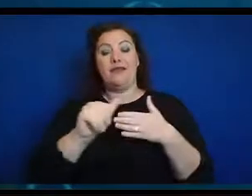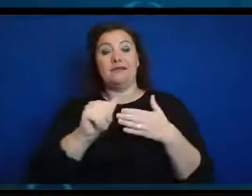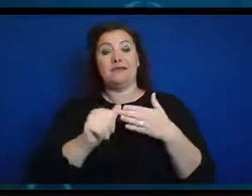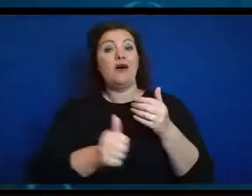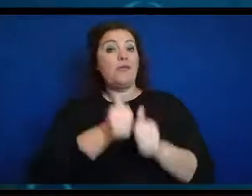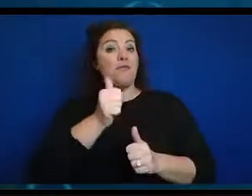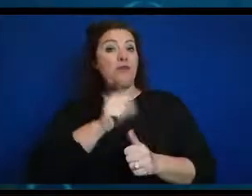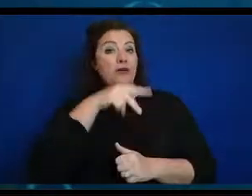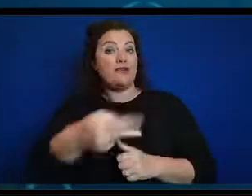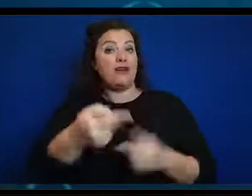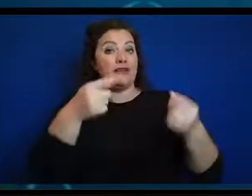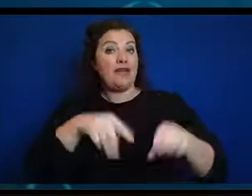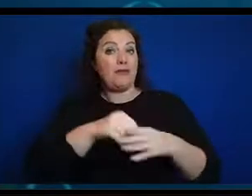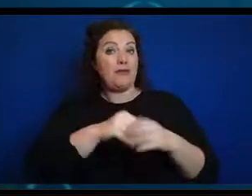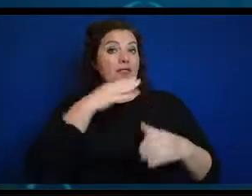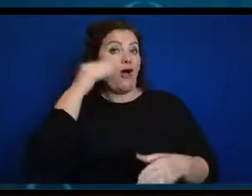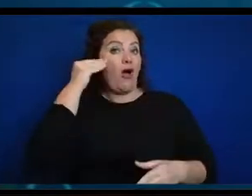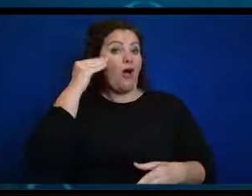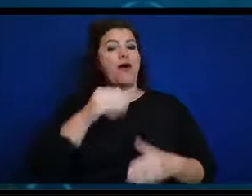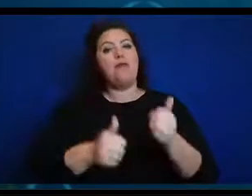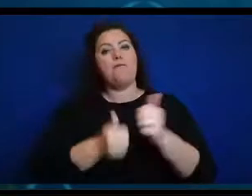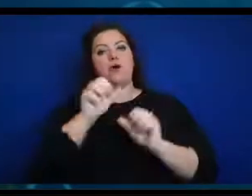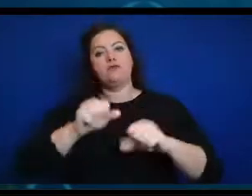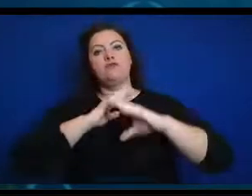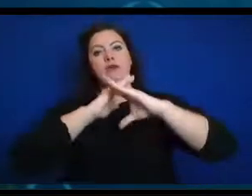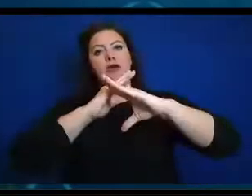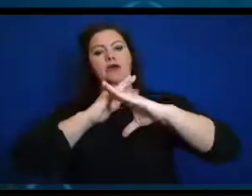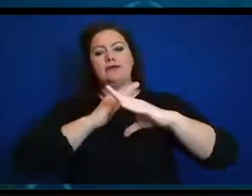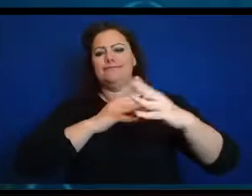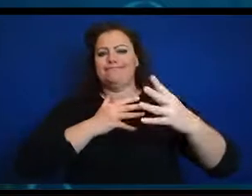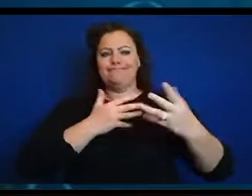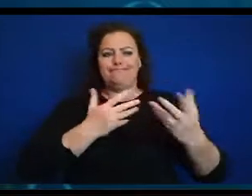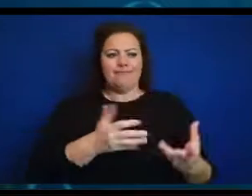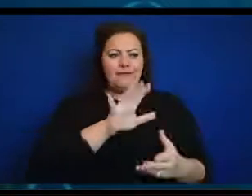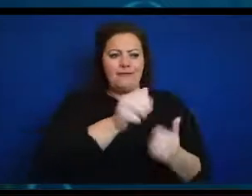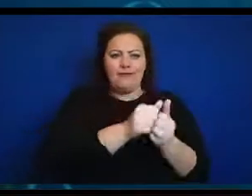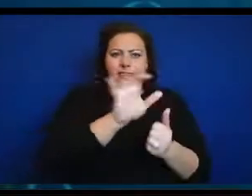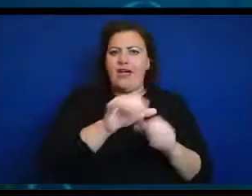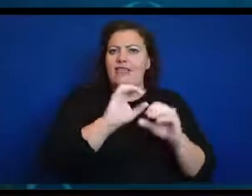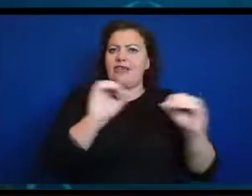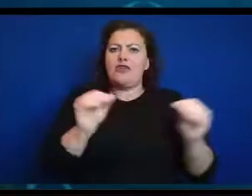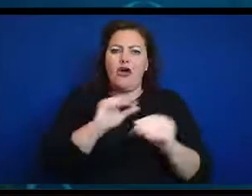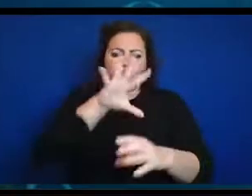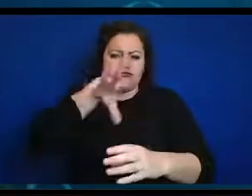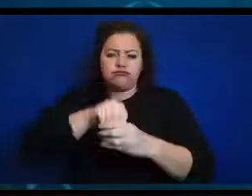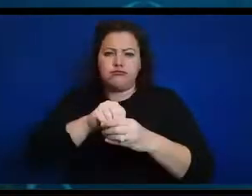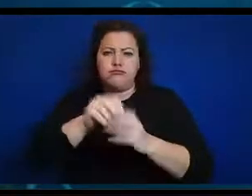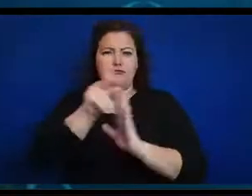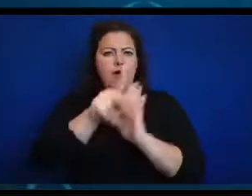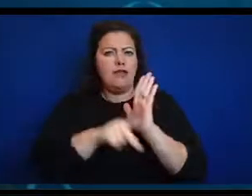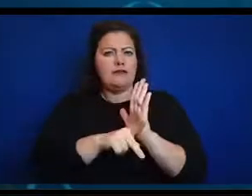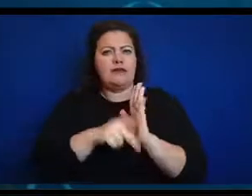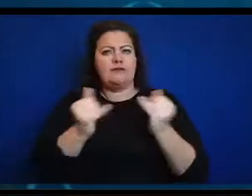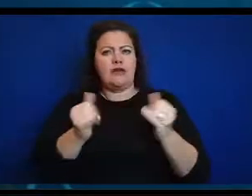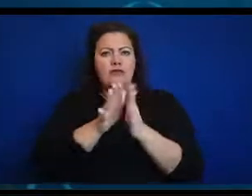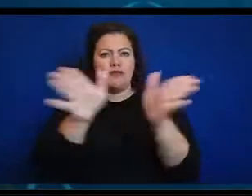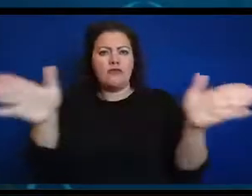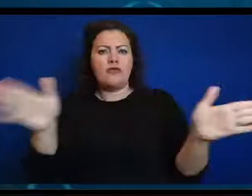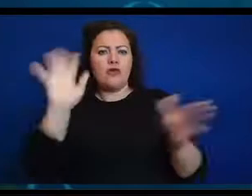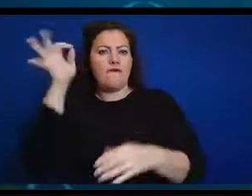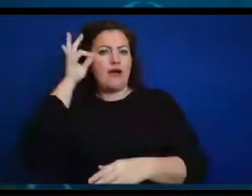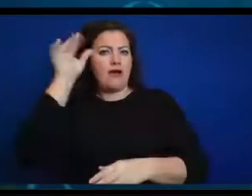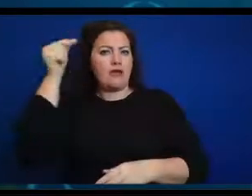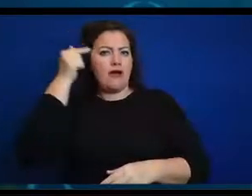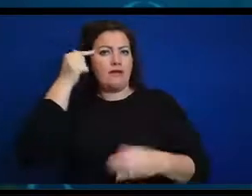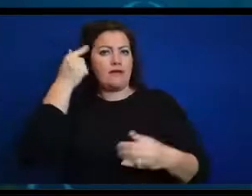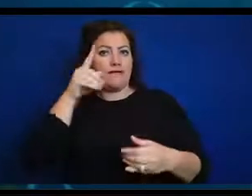and most falls are preventable. In spite of this, there are no comprehensive programs or policies currently in place across the federal government to